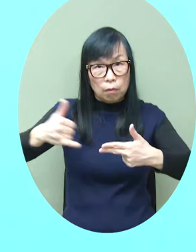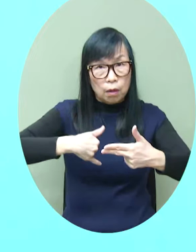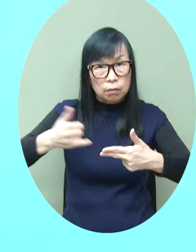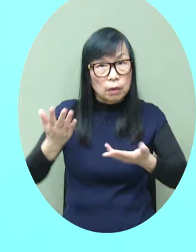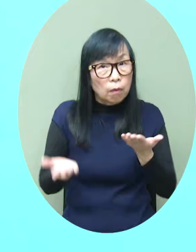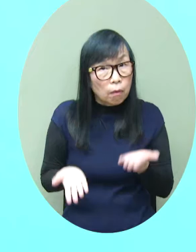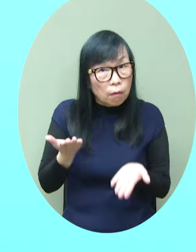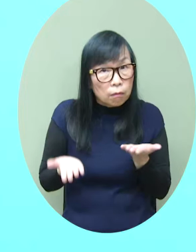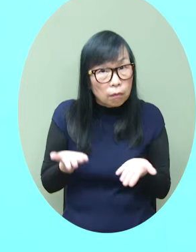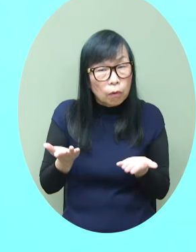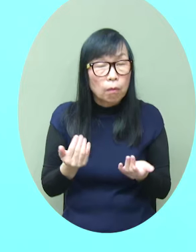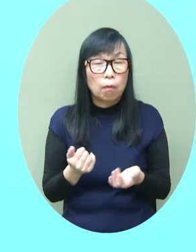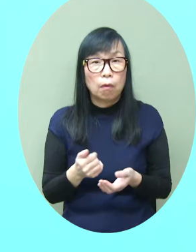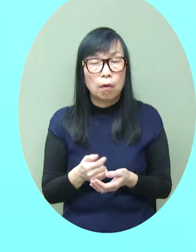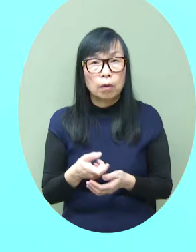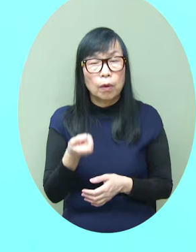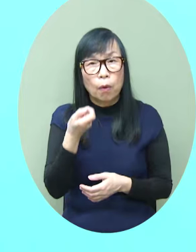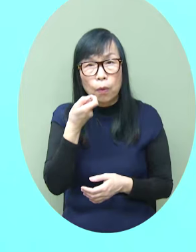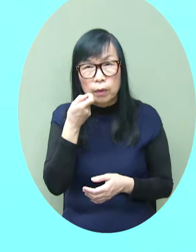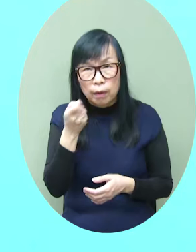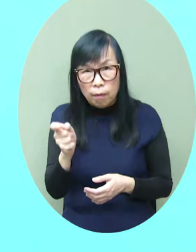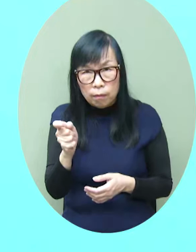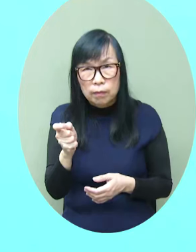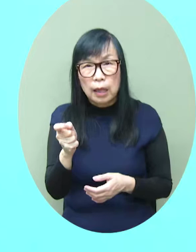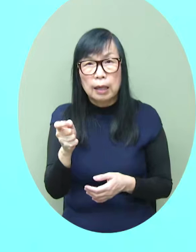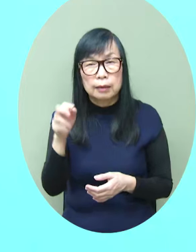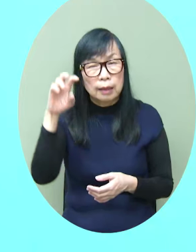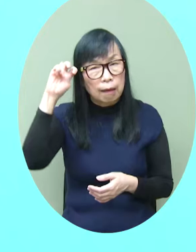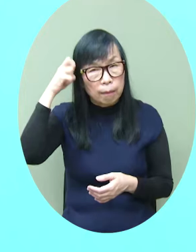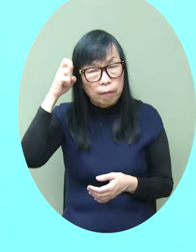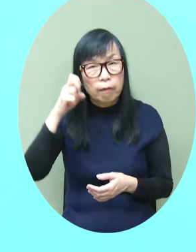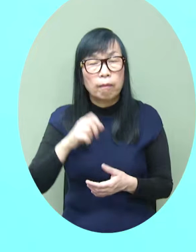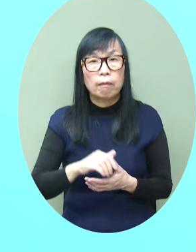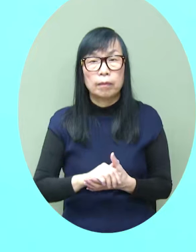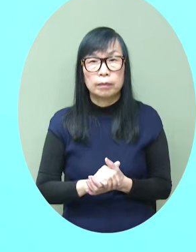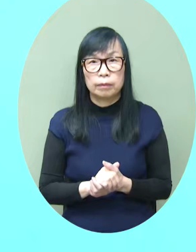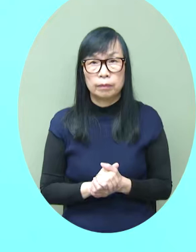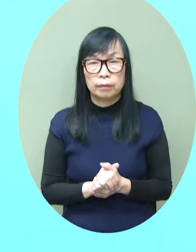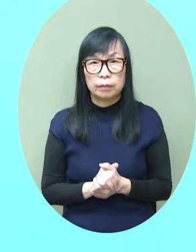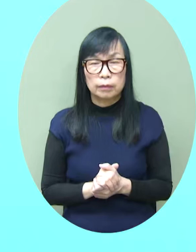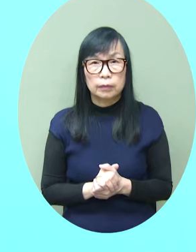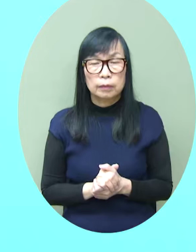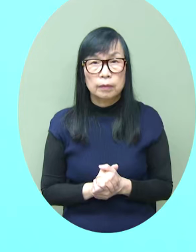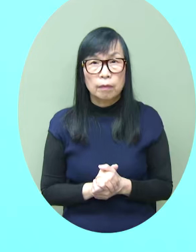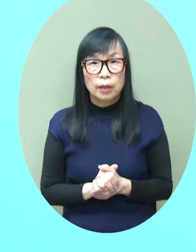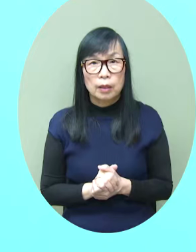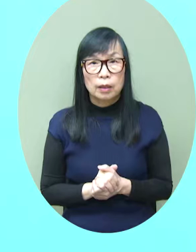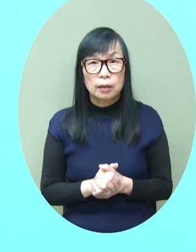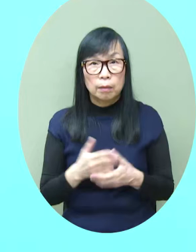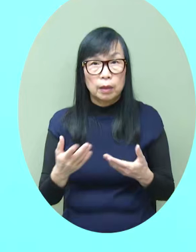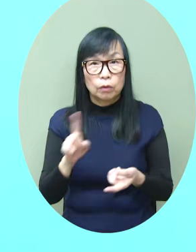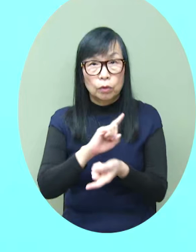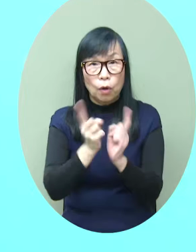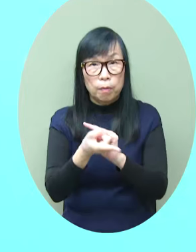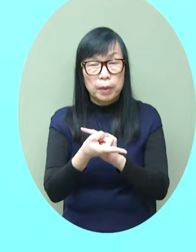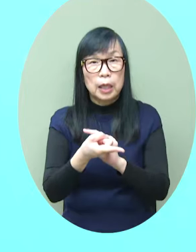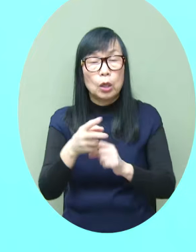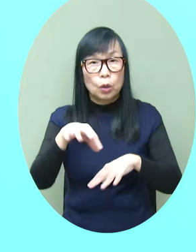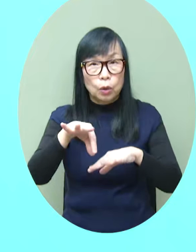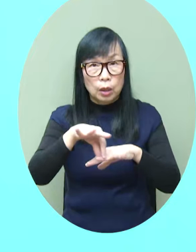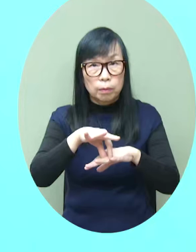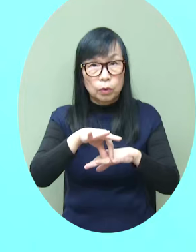hypothesis. And so I can only say to those representing the financial sector that we have